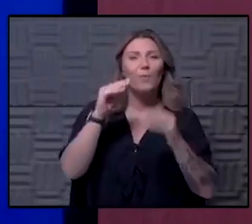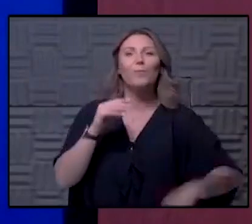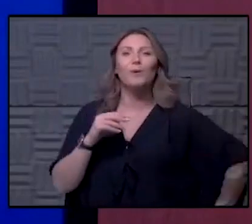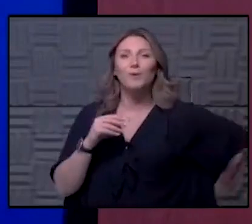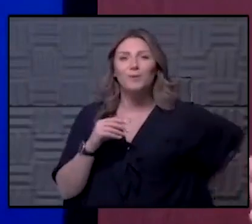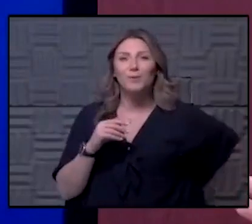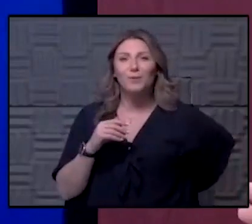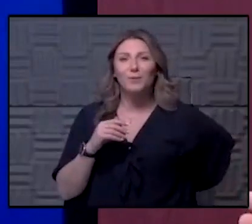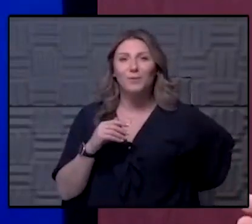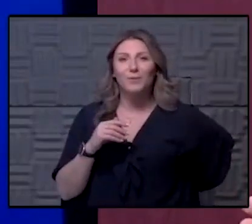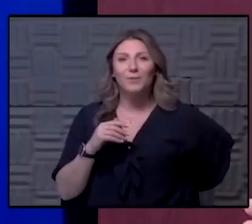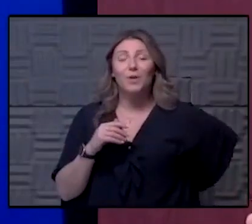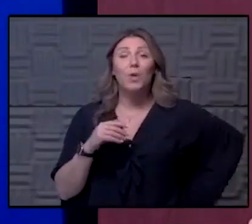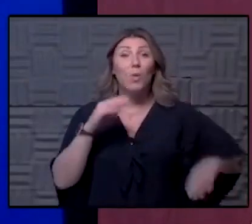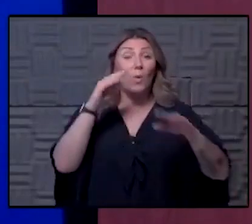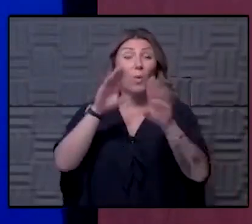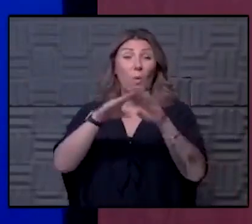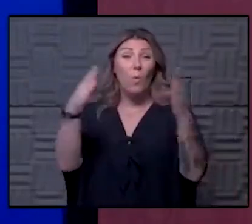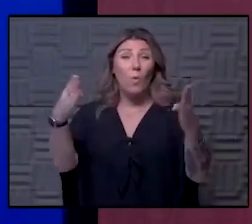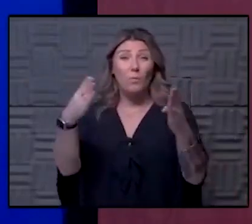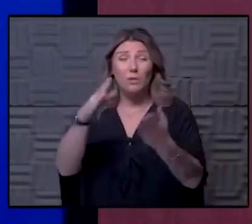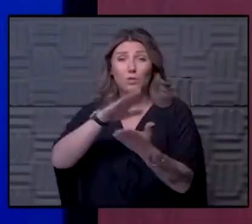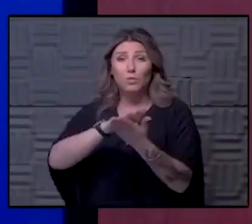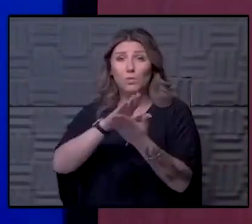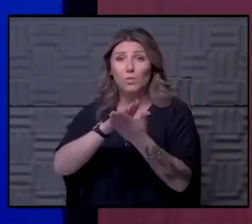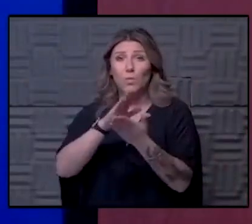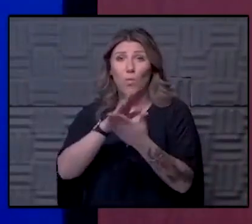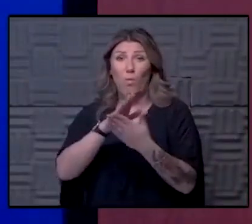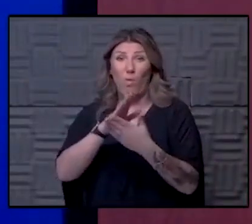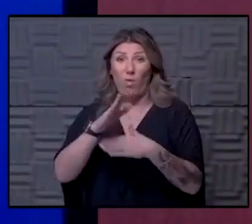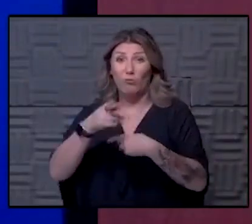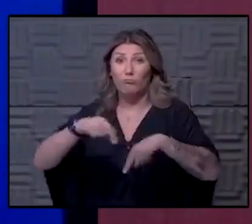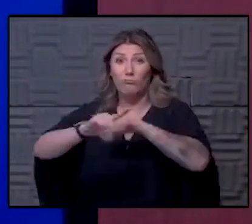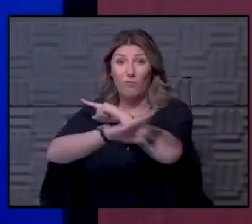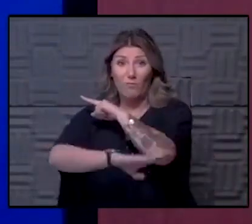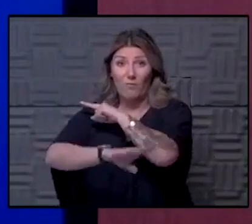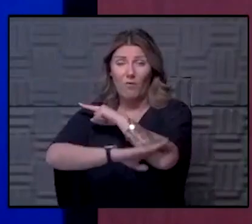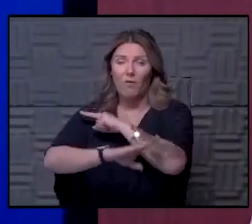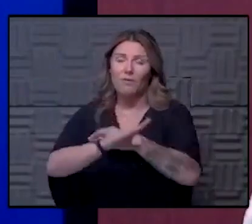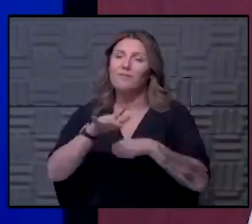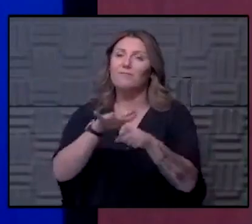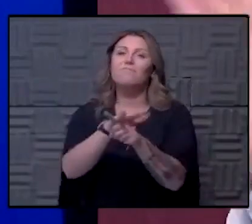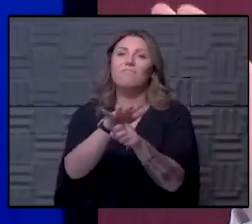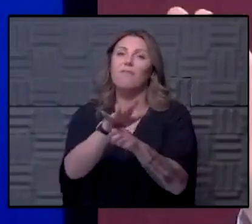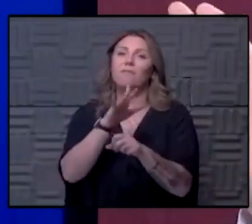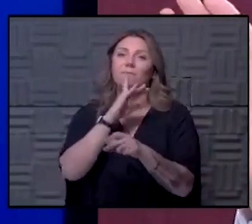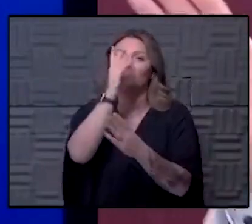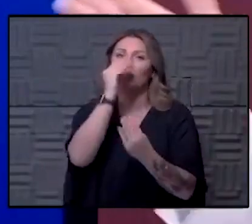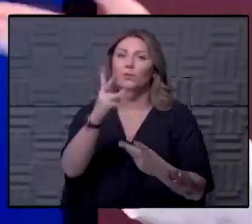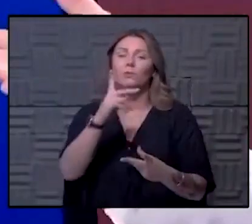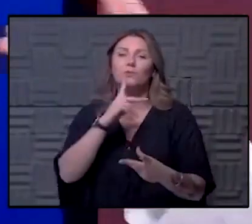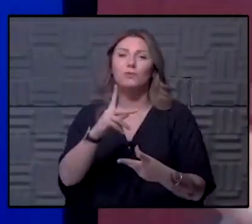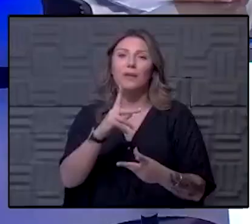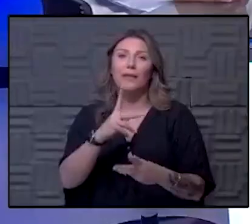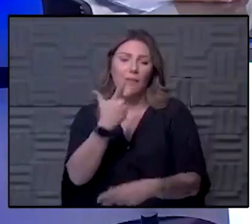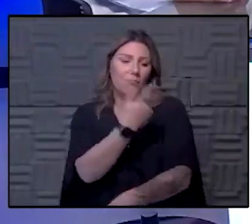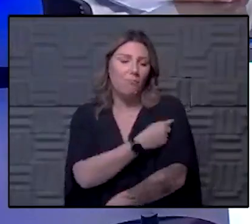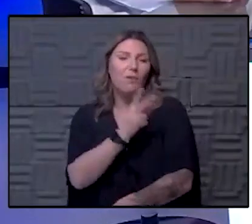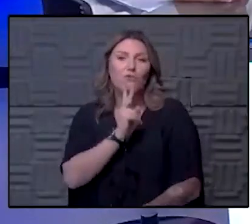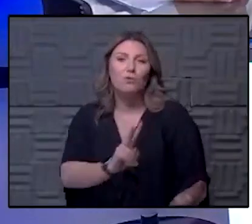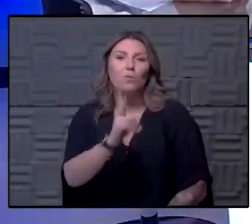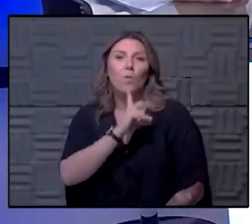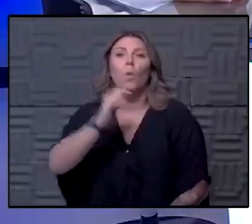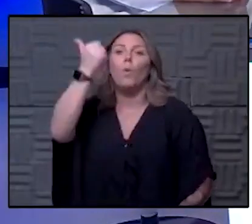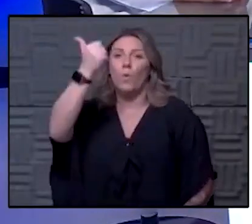the opening of school next fall, that we'll have enough information, but we're going to immunize people 2 years old and older.